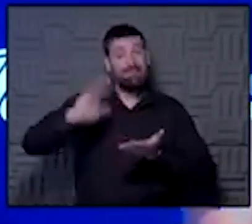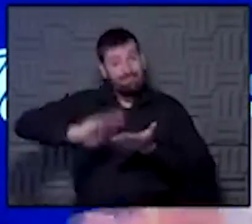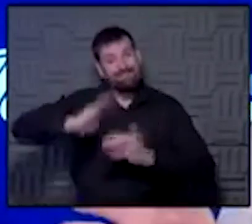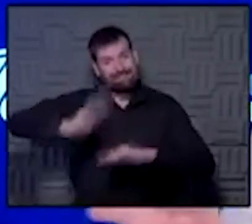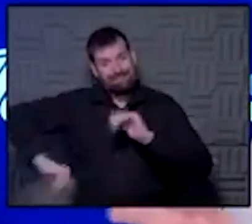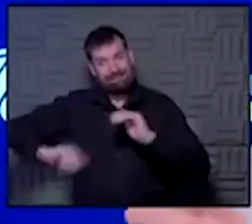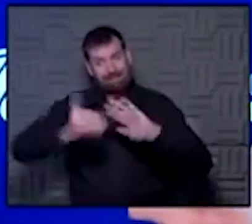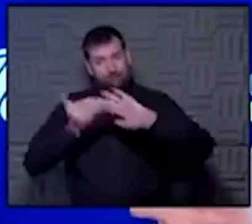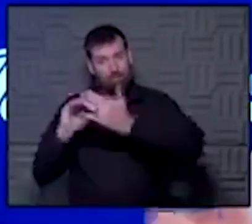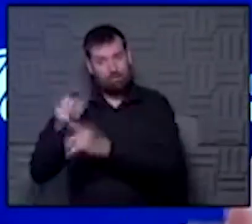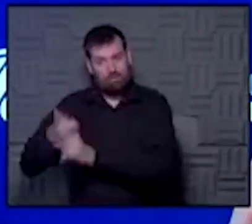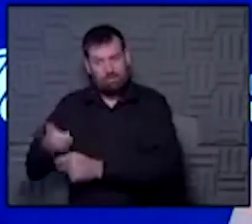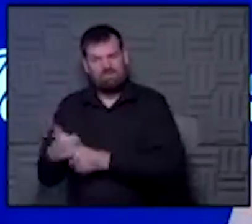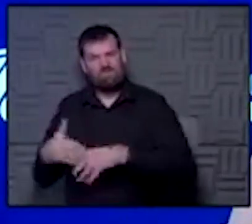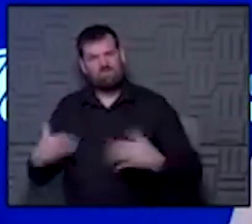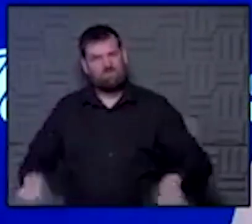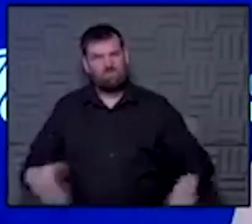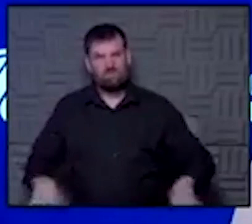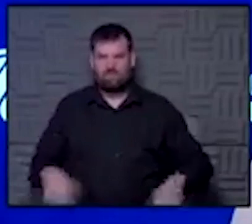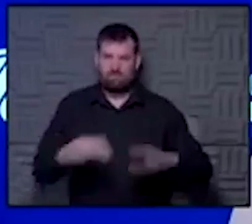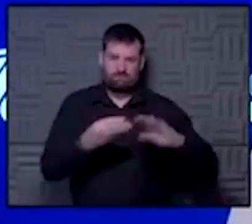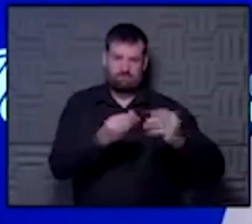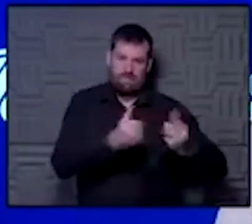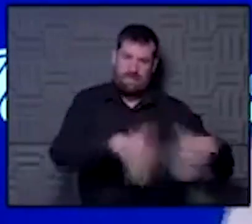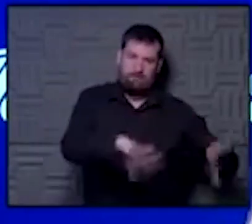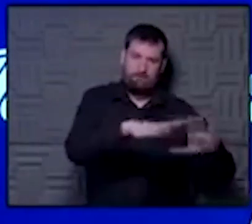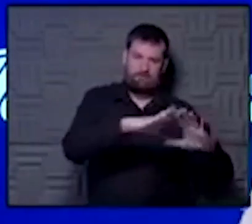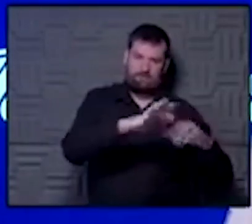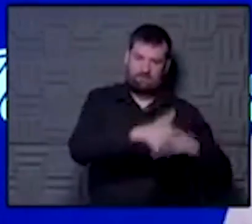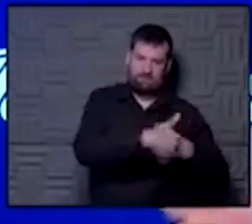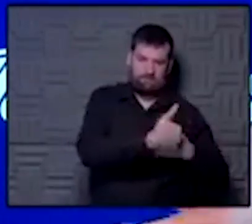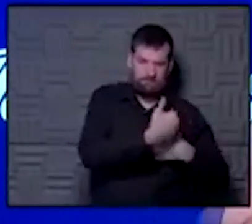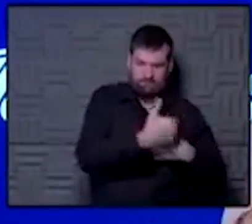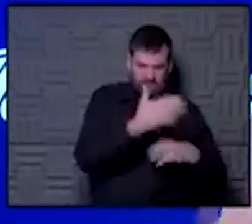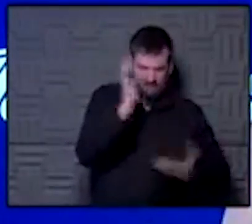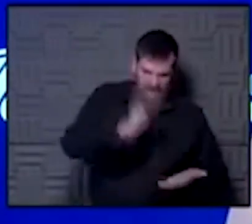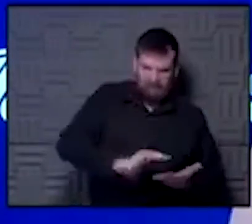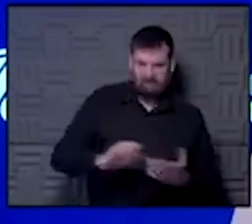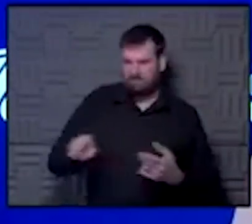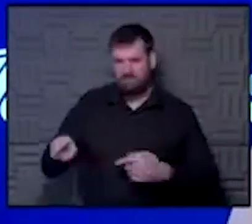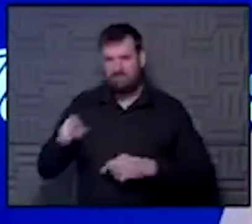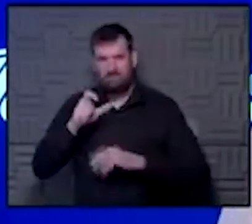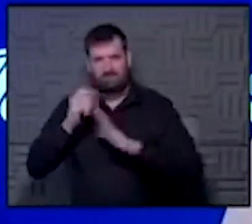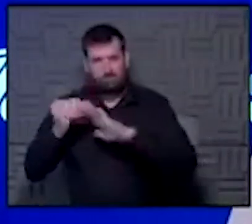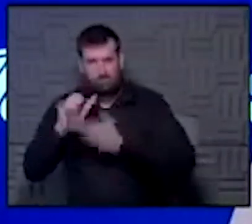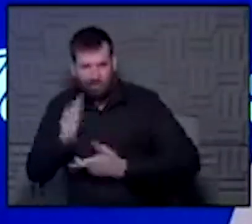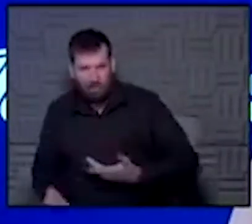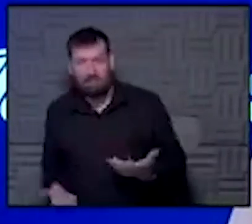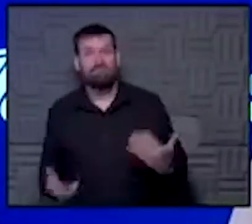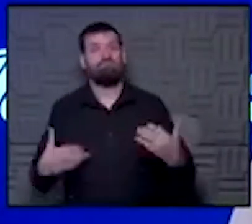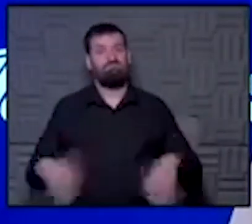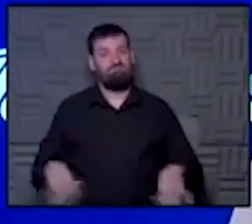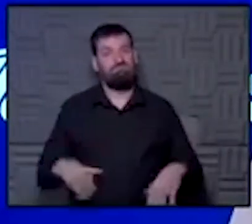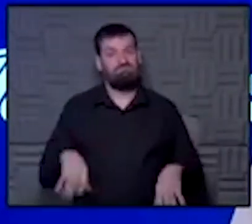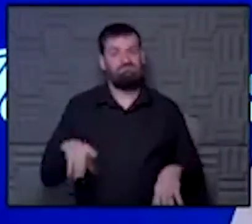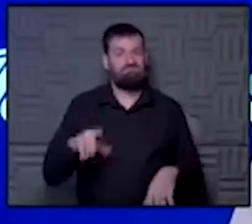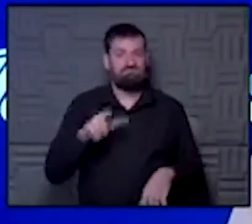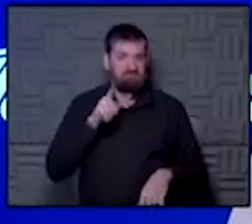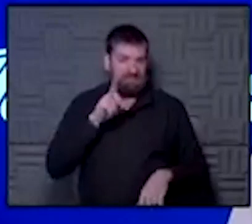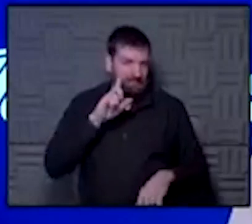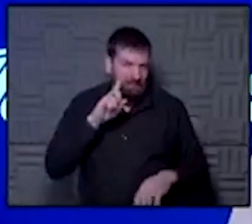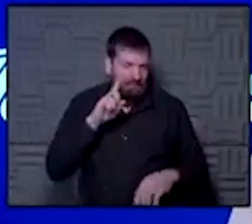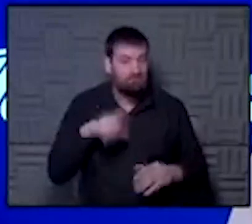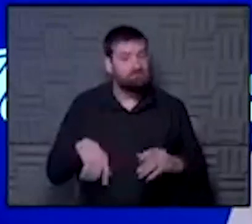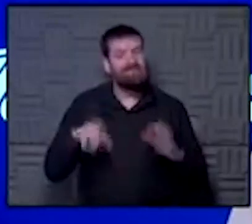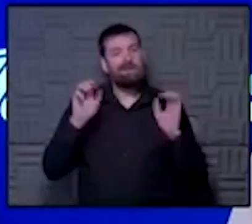That's a remarkable statement to think about. Well, the campus would have to be endangered by the community. That's not what we thought was going to go on. So, you can do this